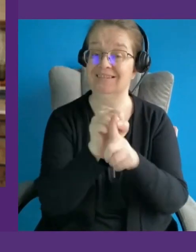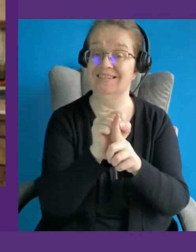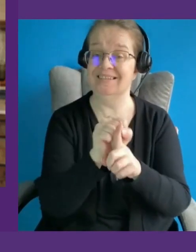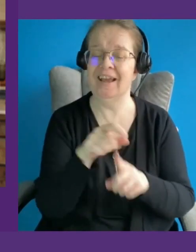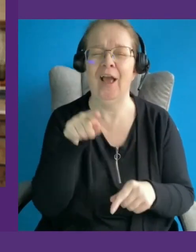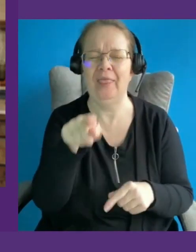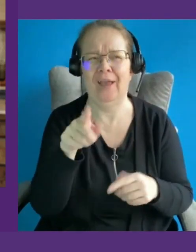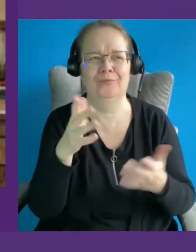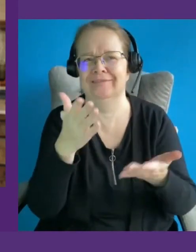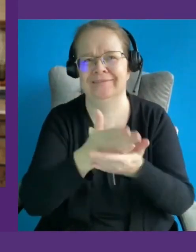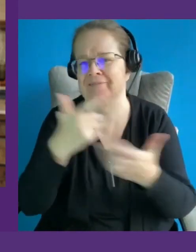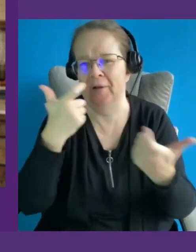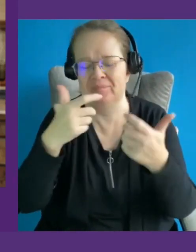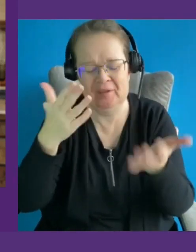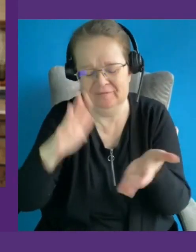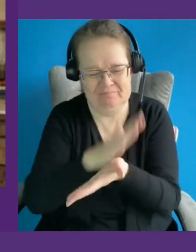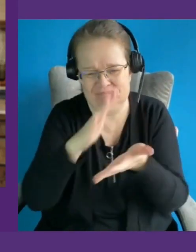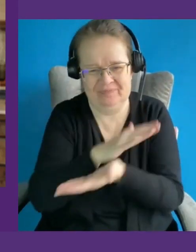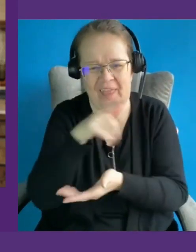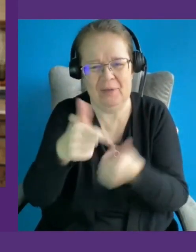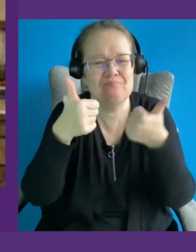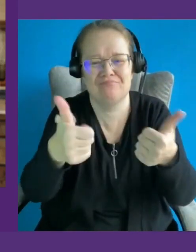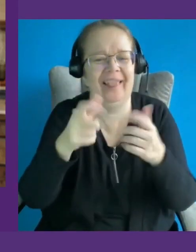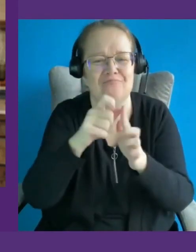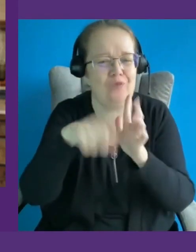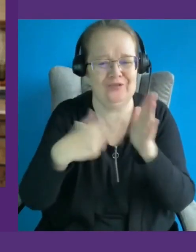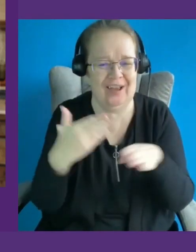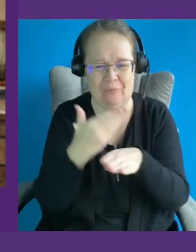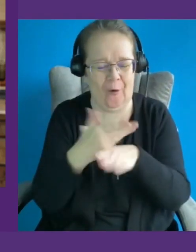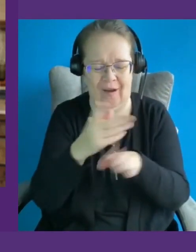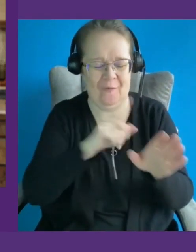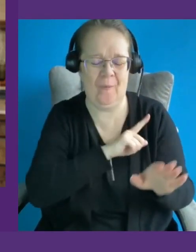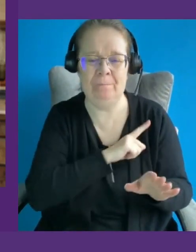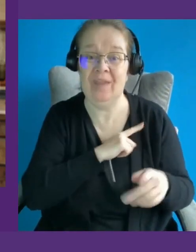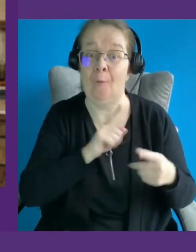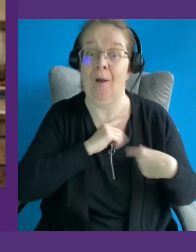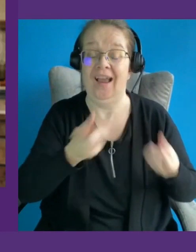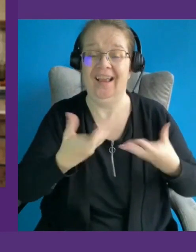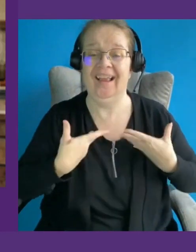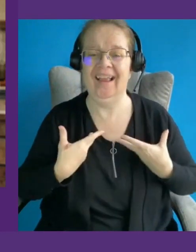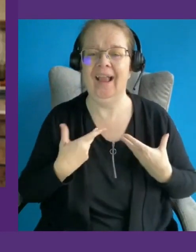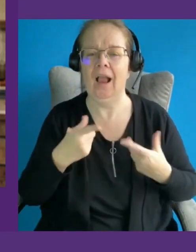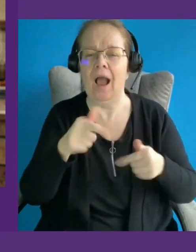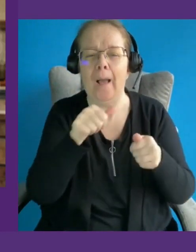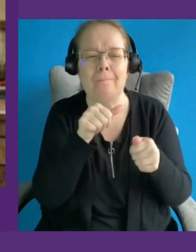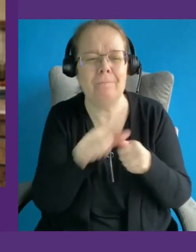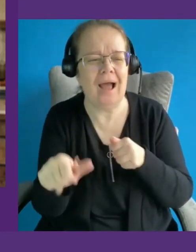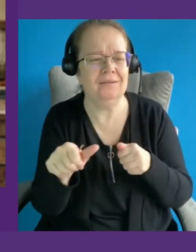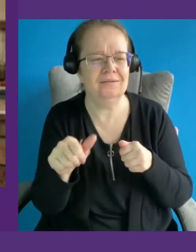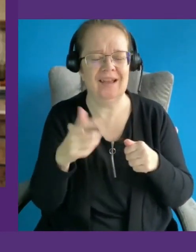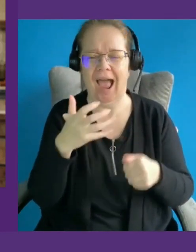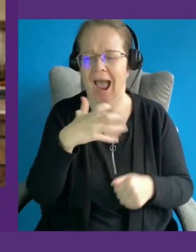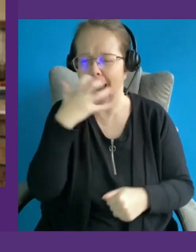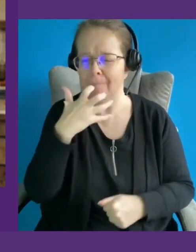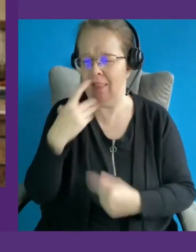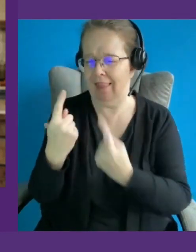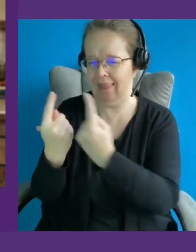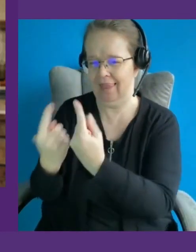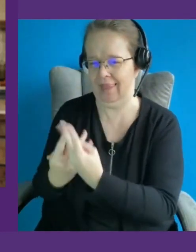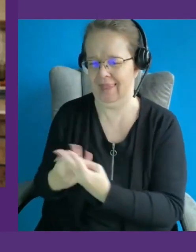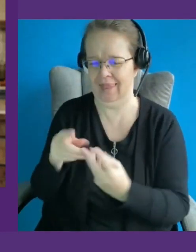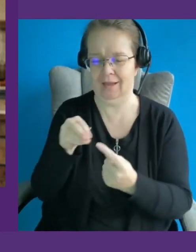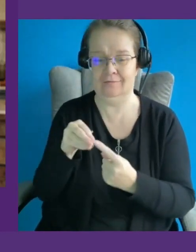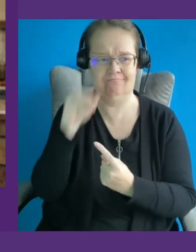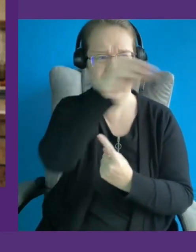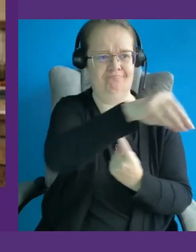cool project to work on because it allowed us to take some of the best of Apple in other areas and